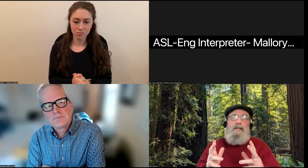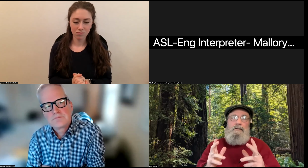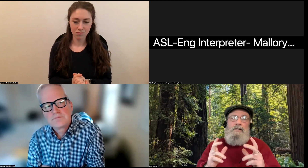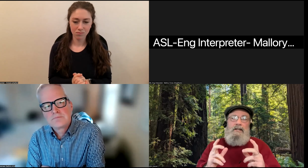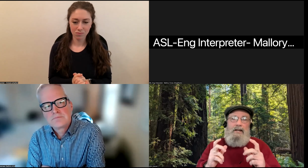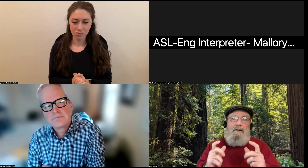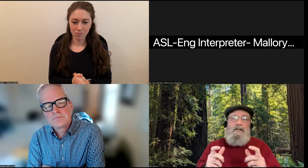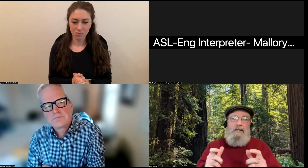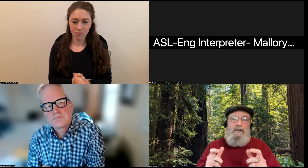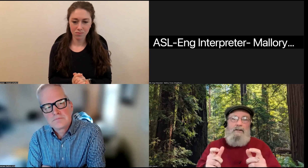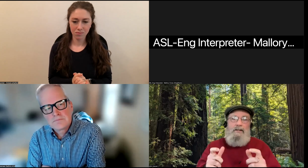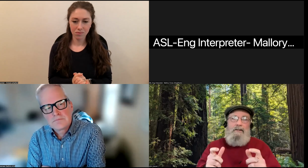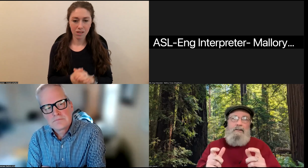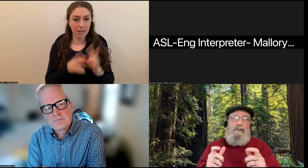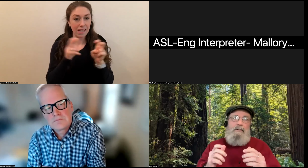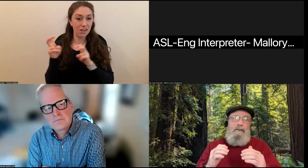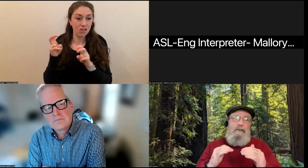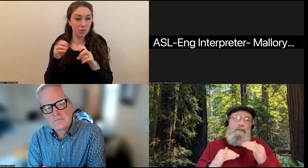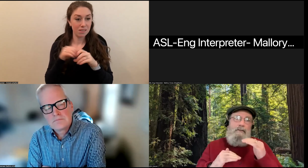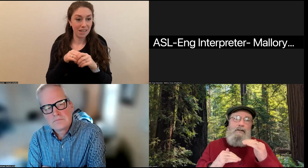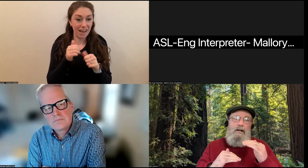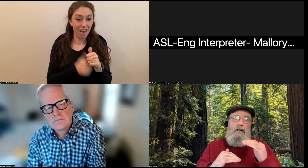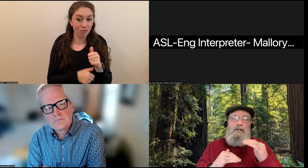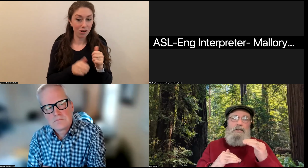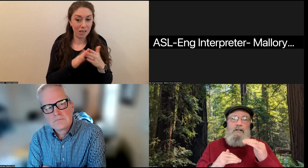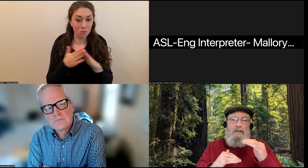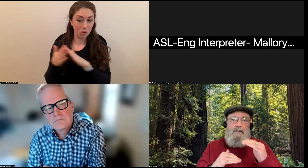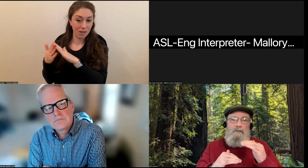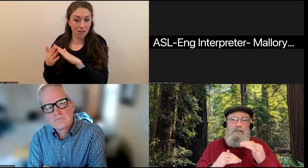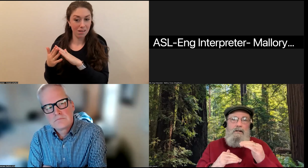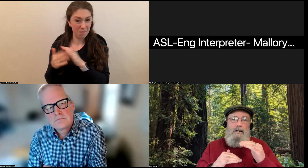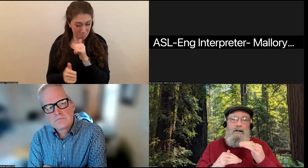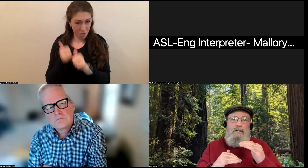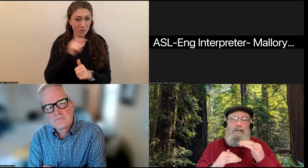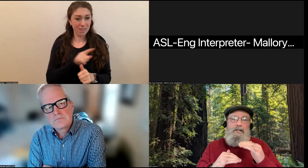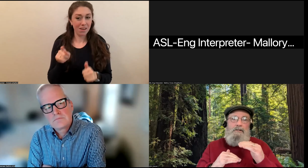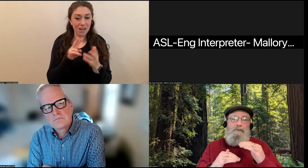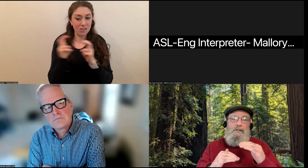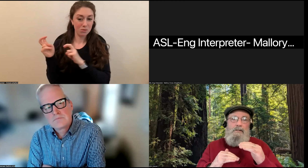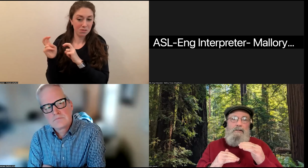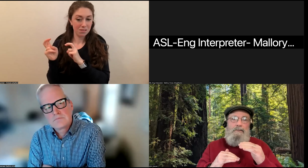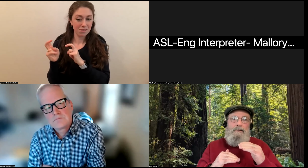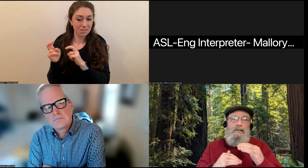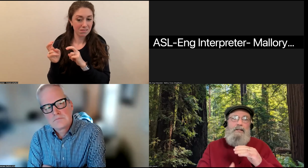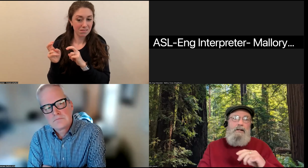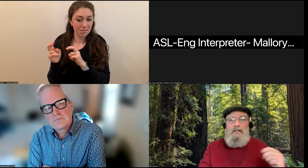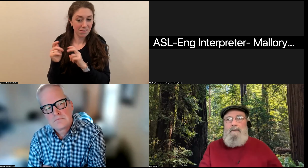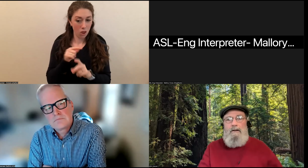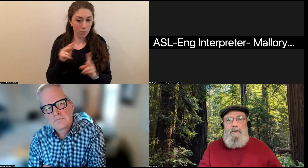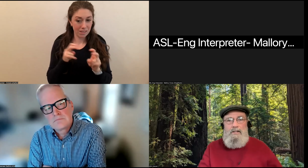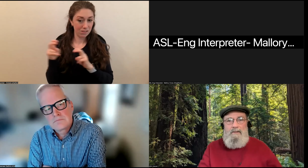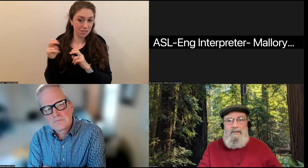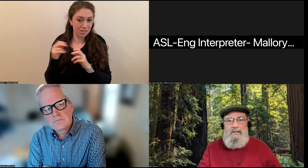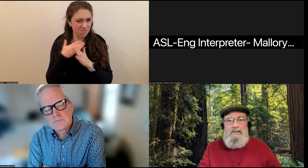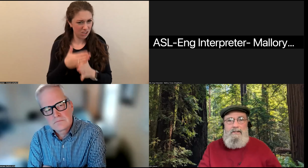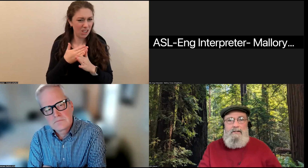the issues in every community, a good chunk of those are issues that are shared